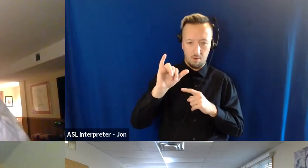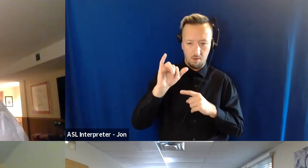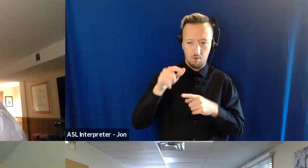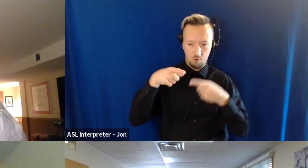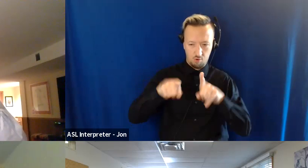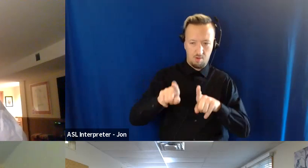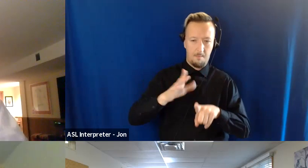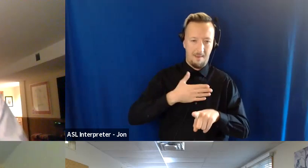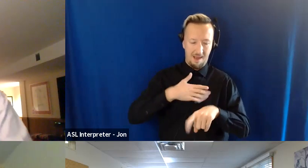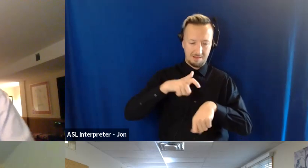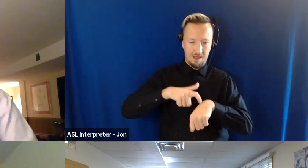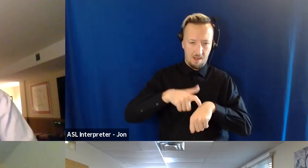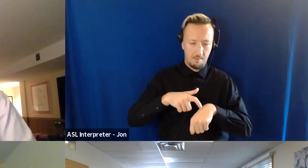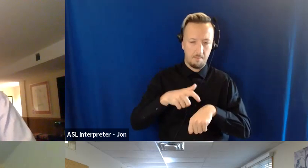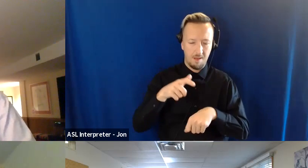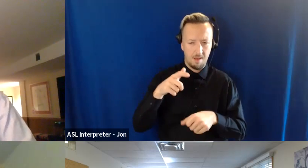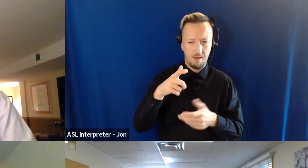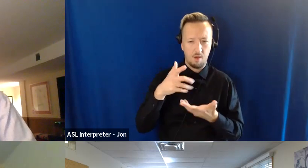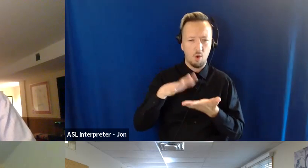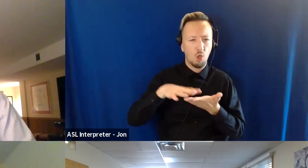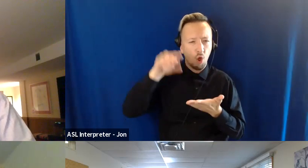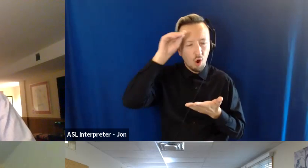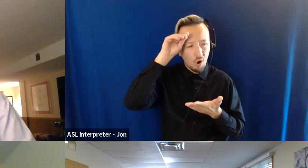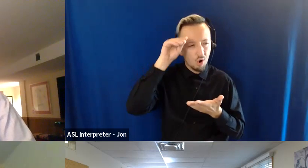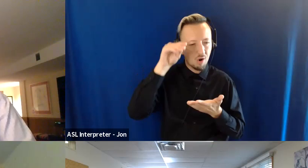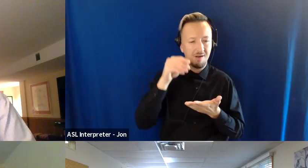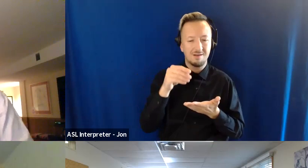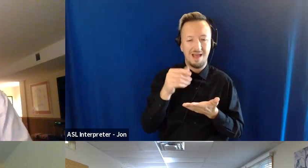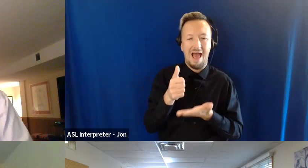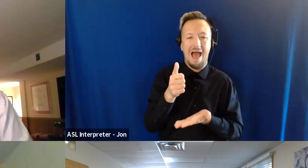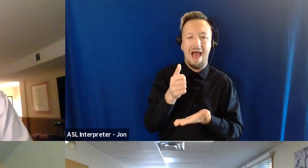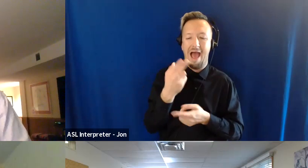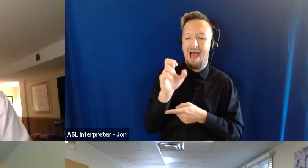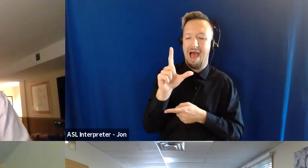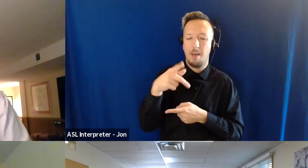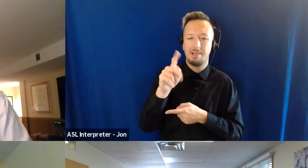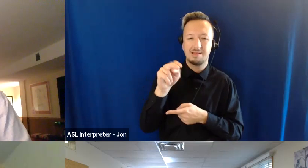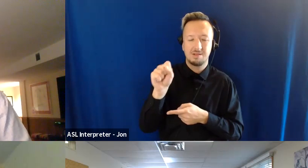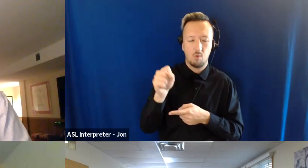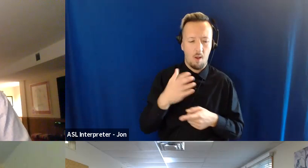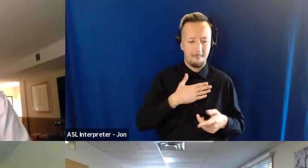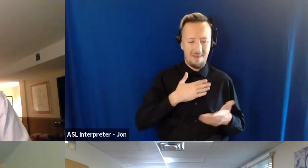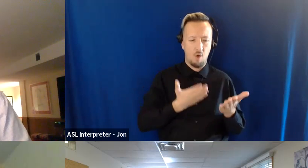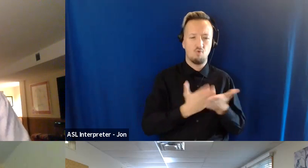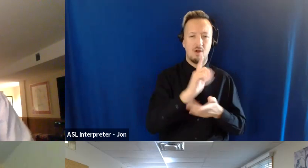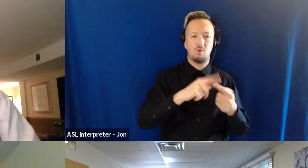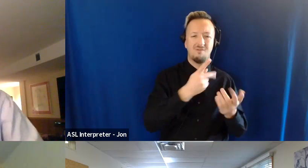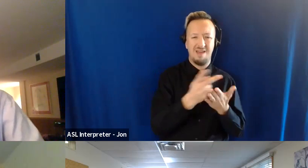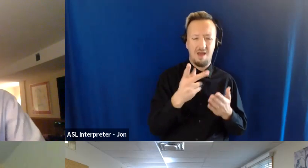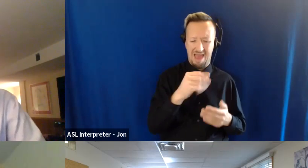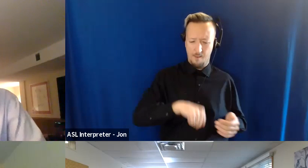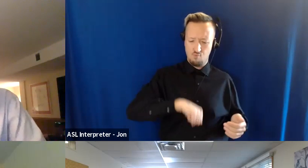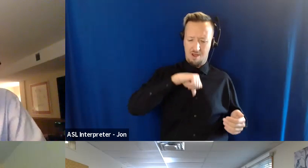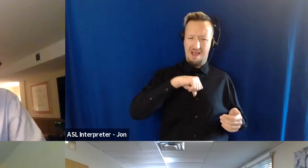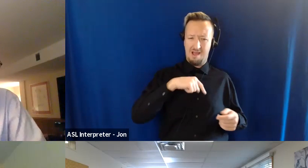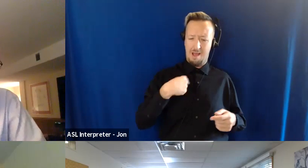movement. So things like learned helplessness, the right to fail, and disability pride. Why try to fit in